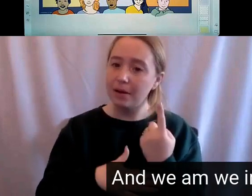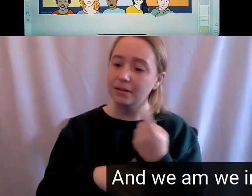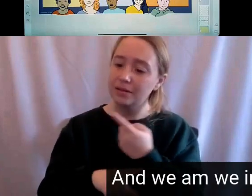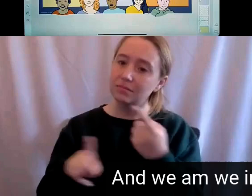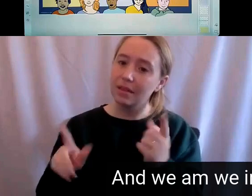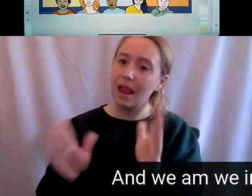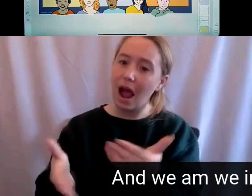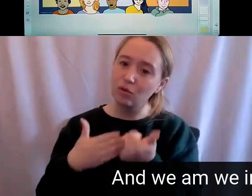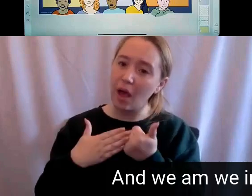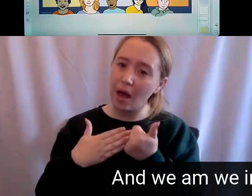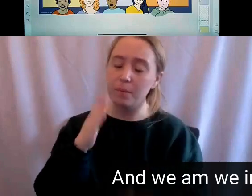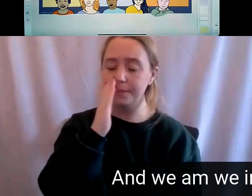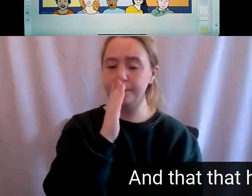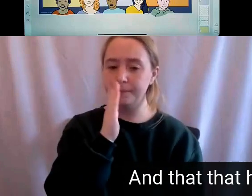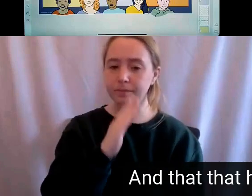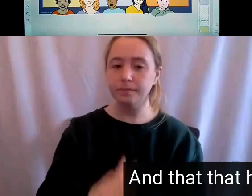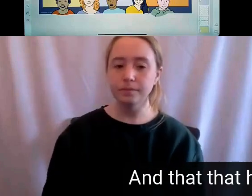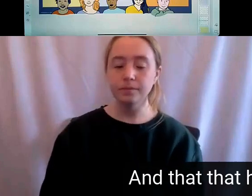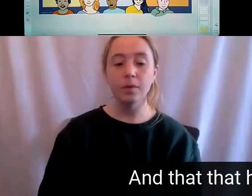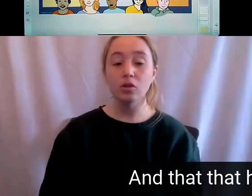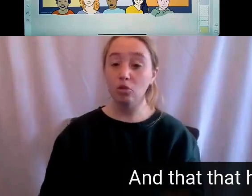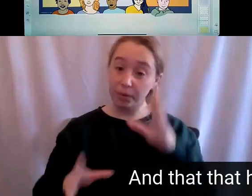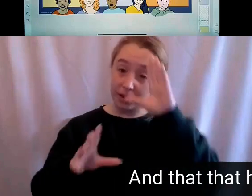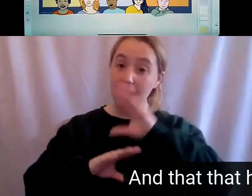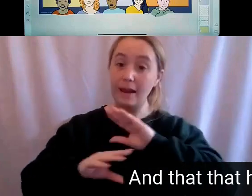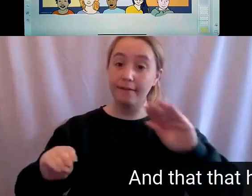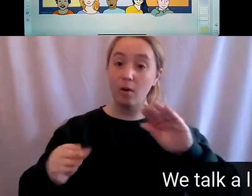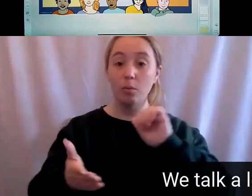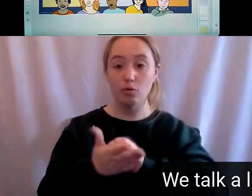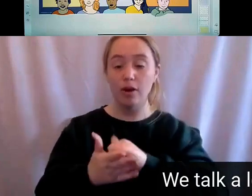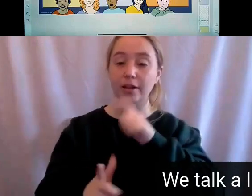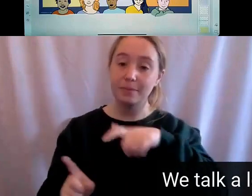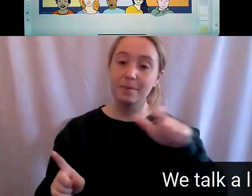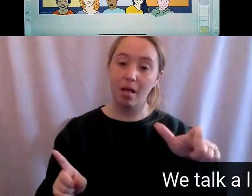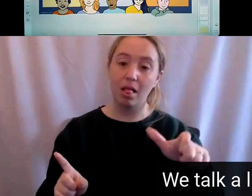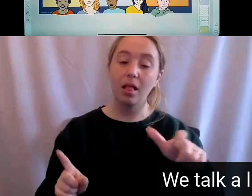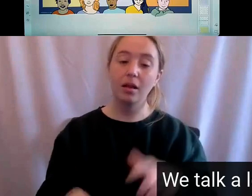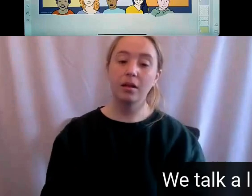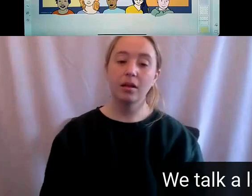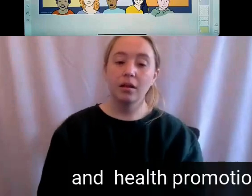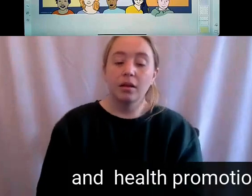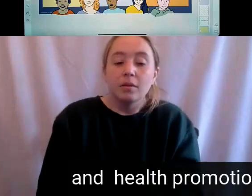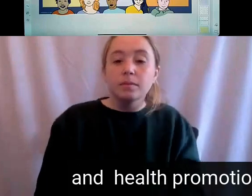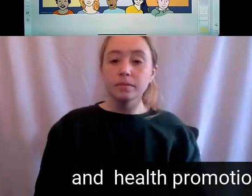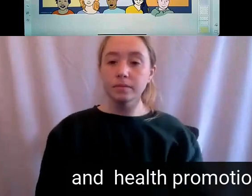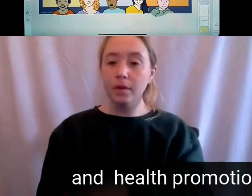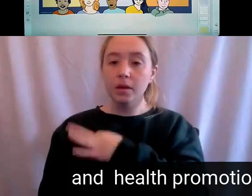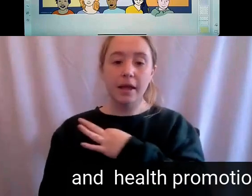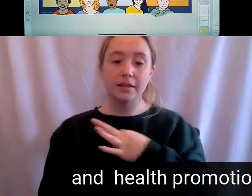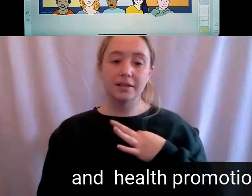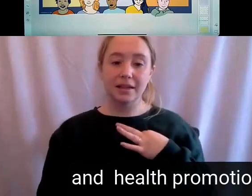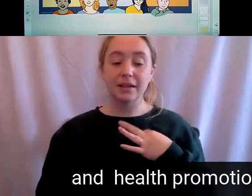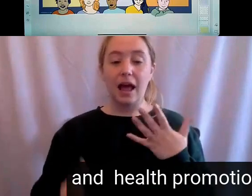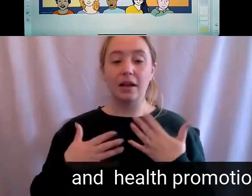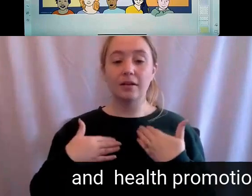And we inform those people, and that has a ripple effect. We talk a lot in medicine and you know, health promotion